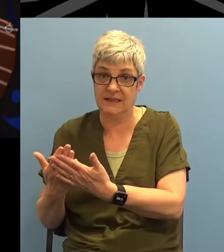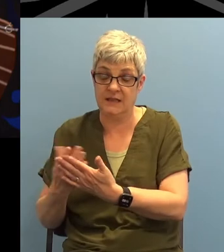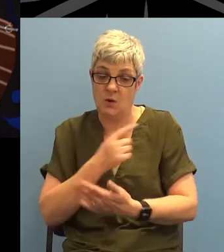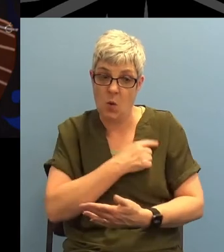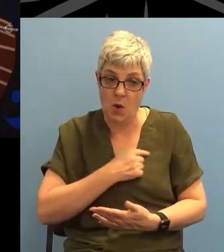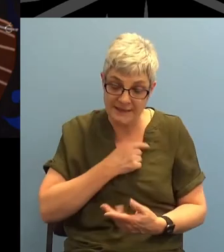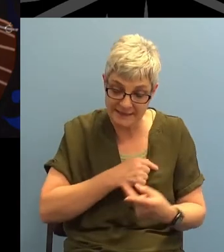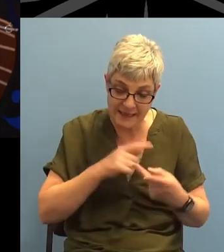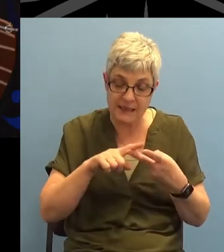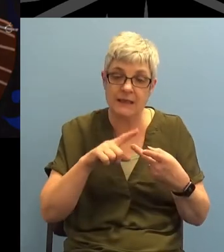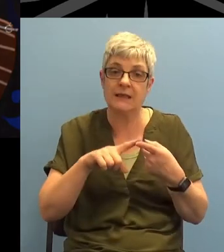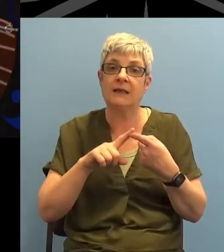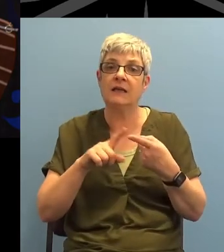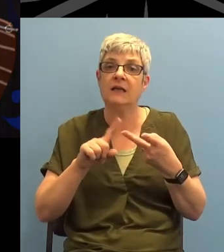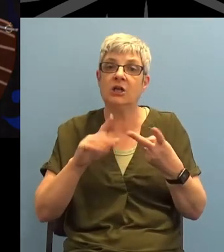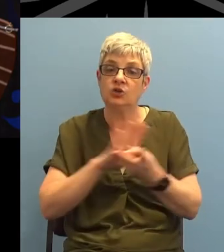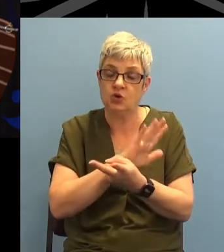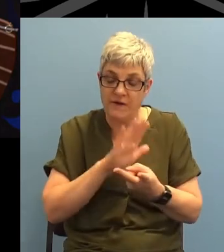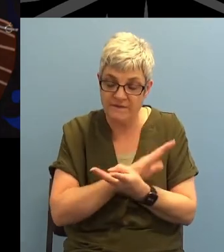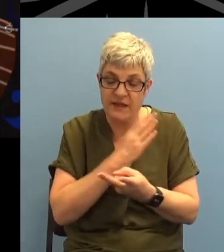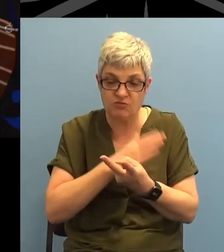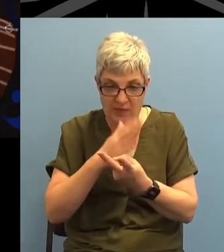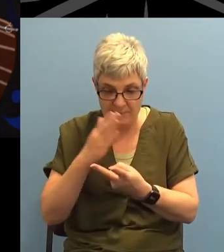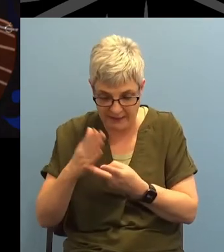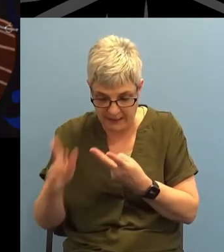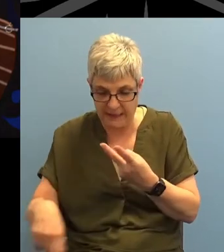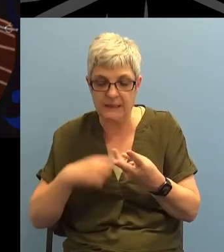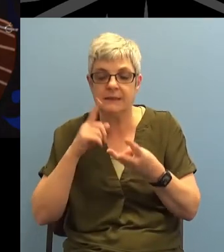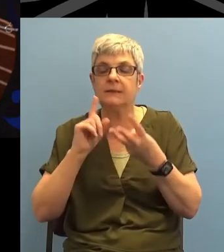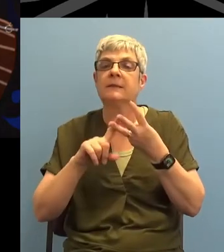honestly, joyfully and rhythmically,